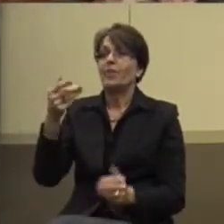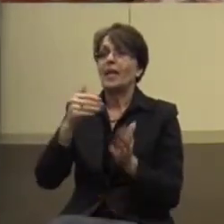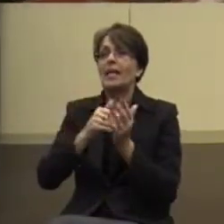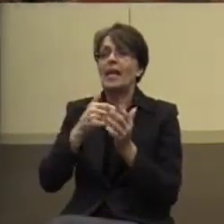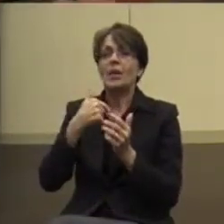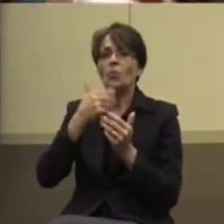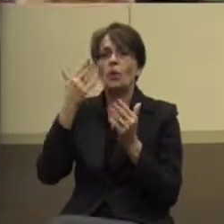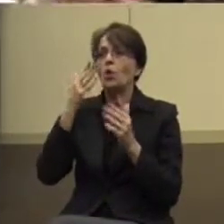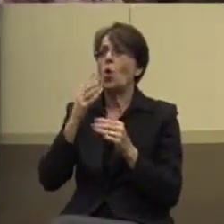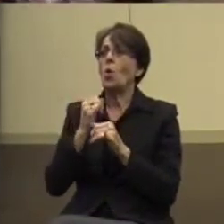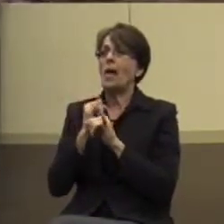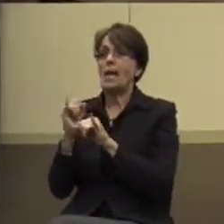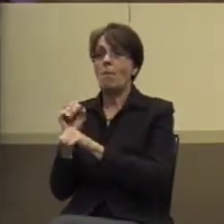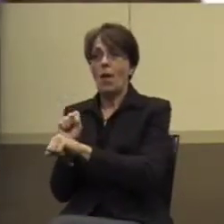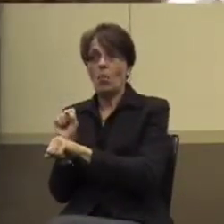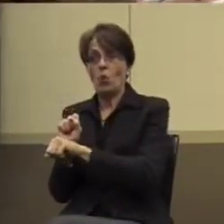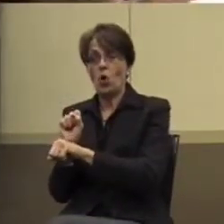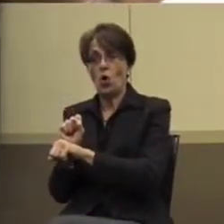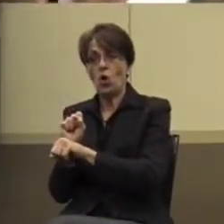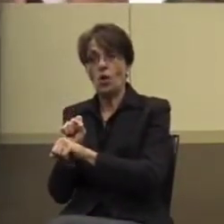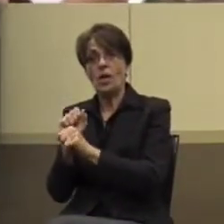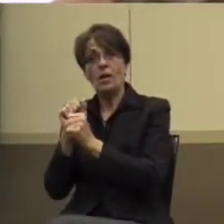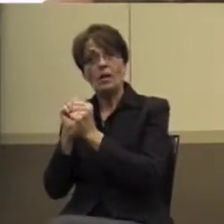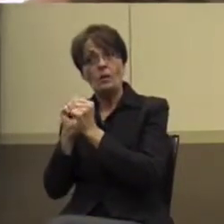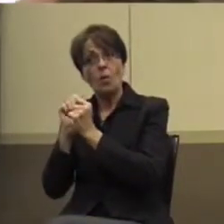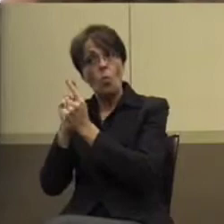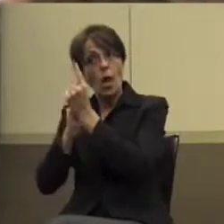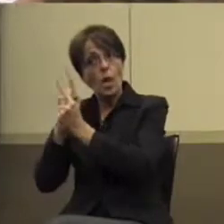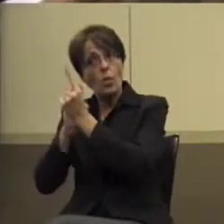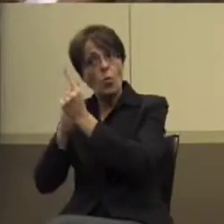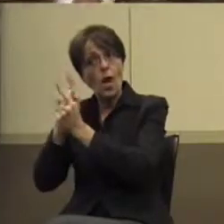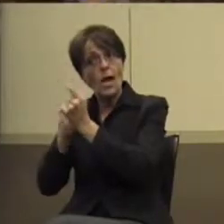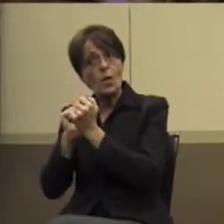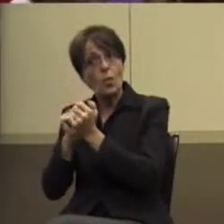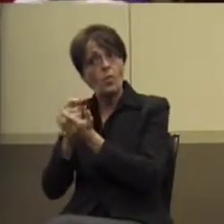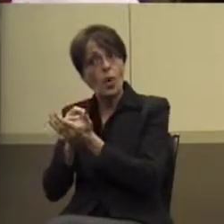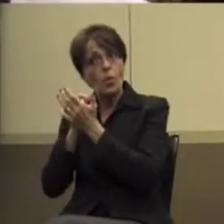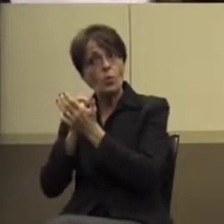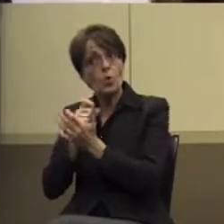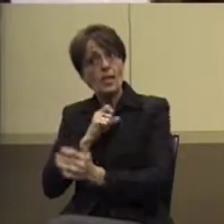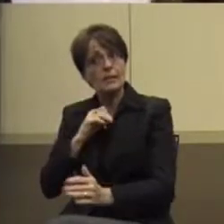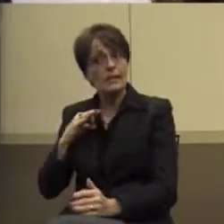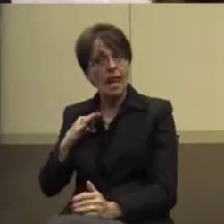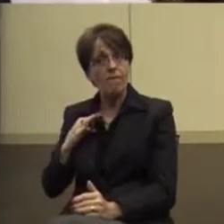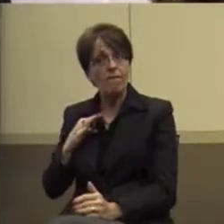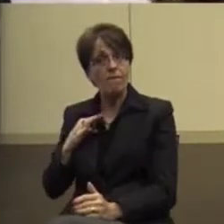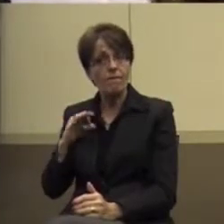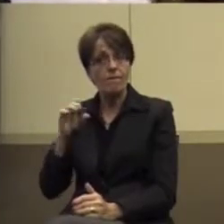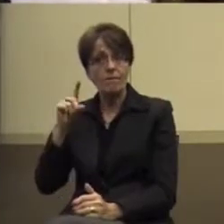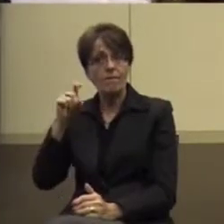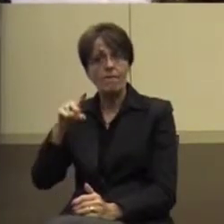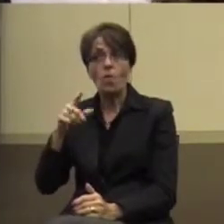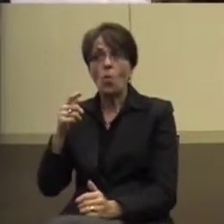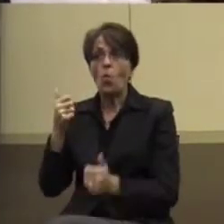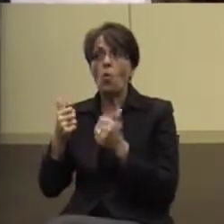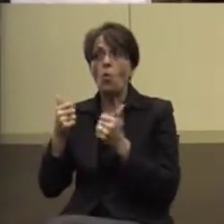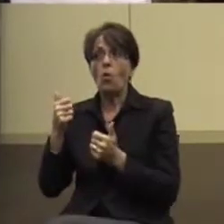Again, we didn't know in independent work if that was with one-on-one with the therapeutic staff? Right. Or was